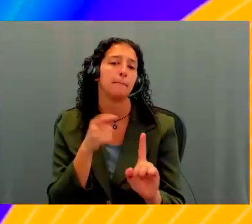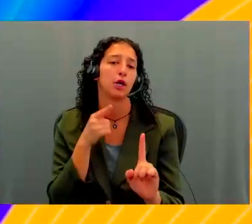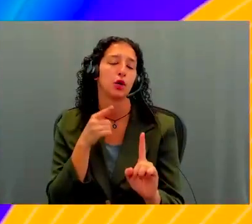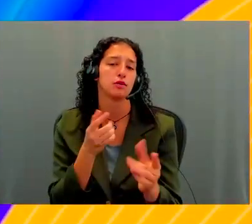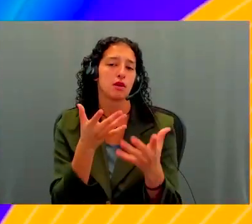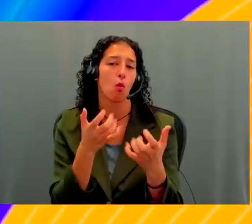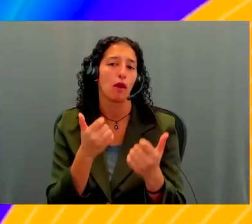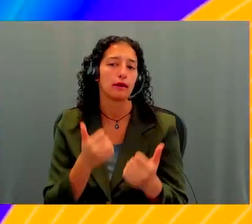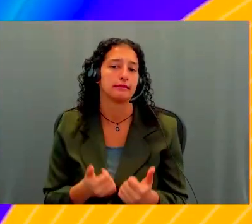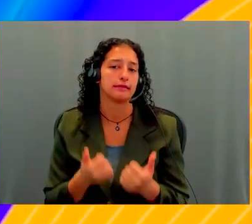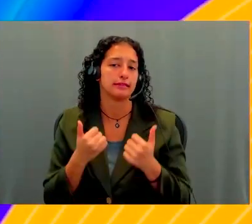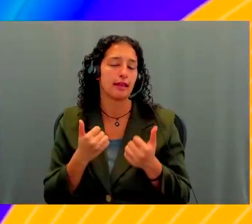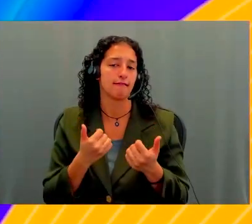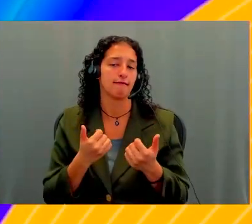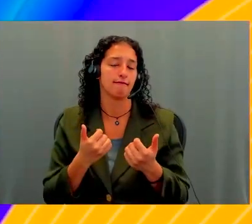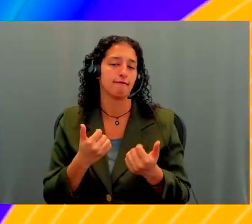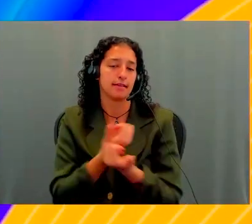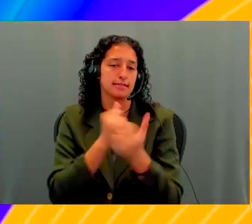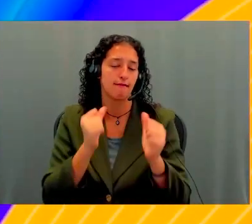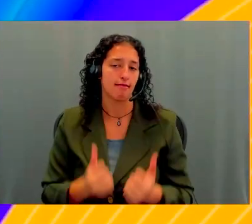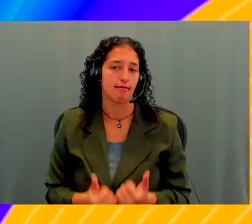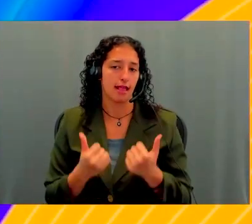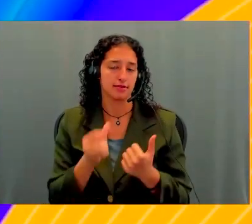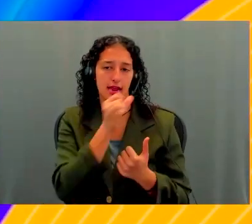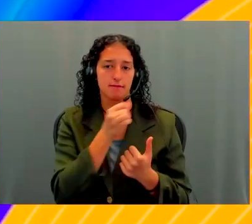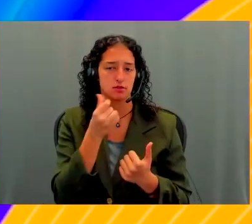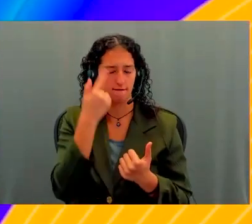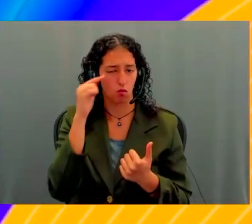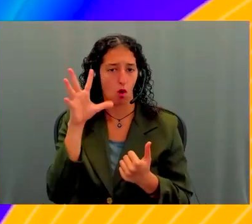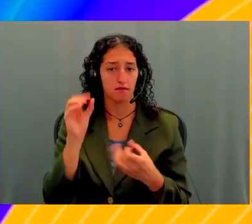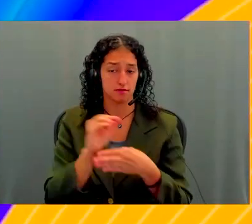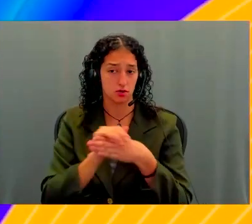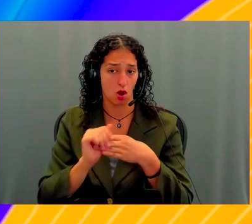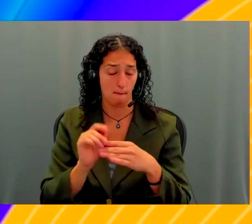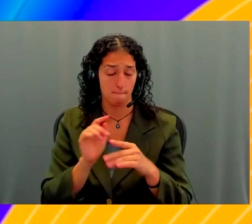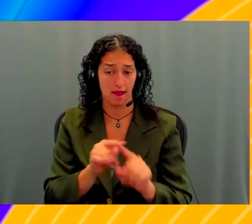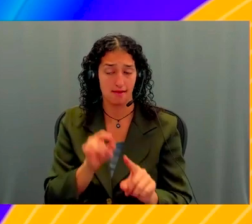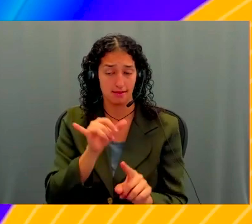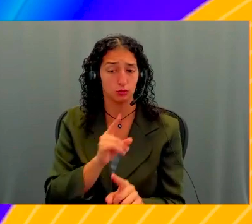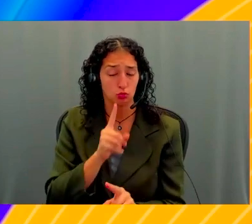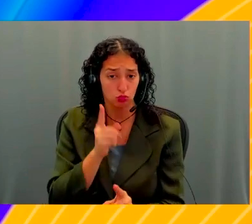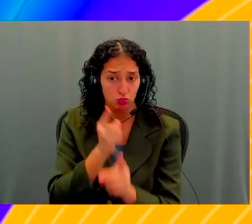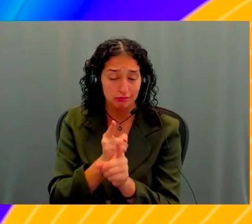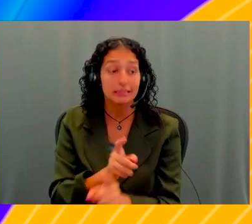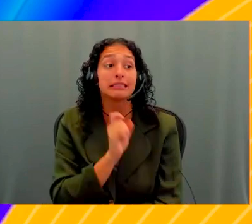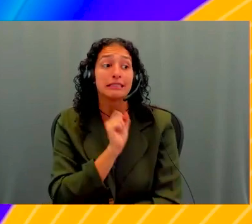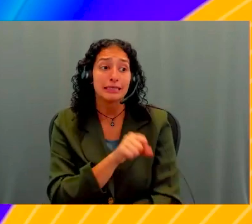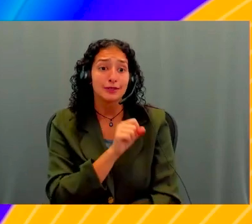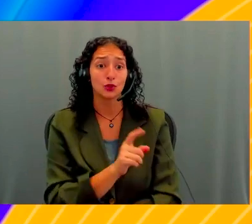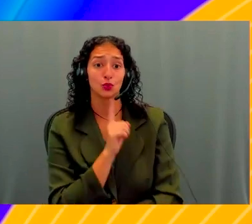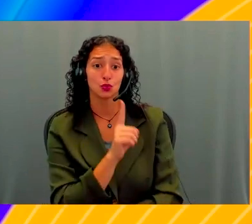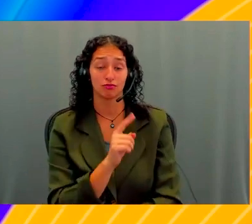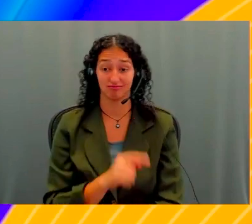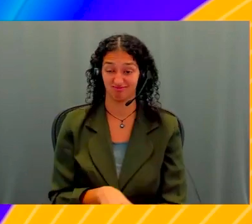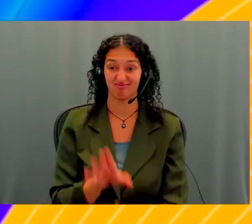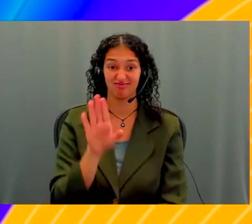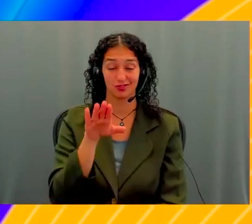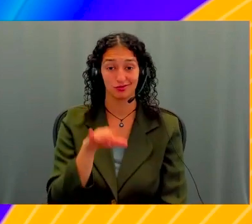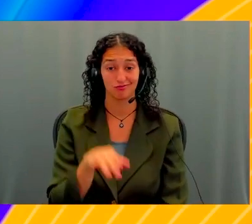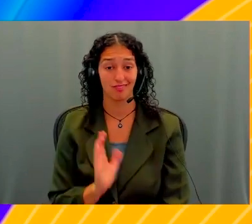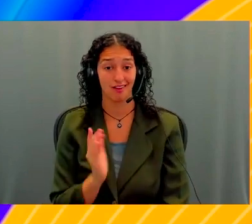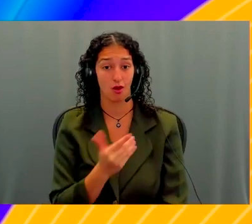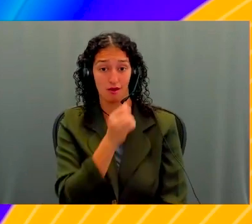for $50 a piece. yeah. But they are. They are amazing. industrial grade. Yeah. Yes. In fact, our own Amazon